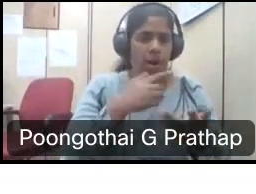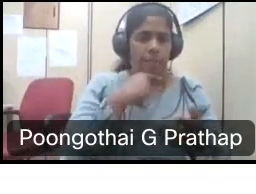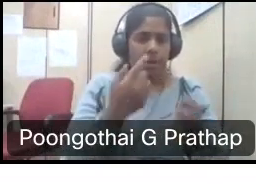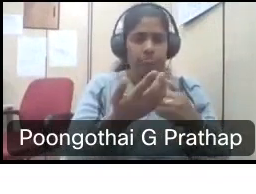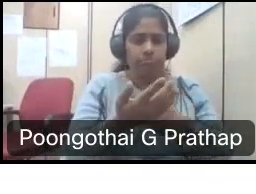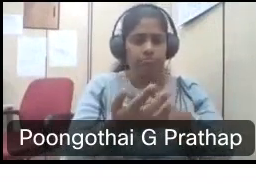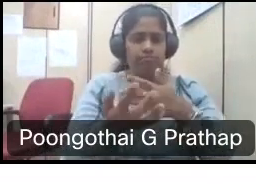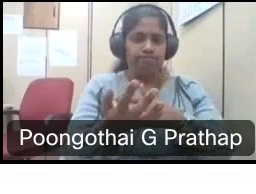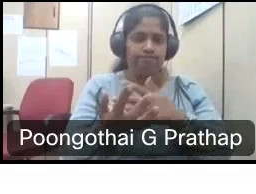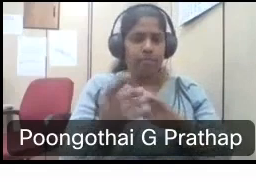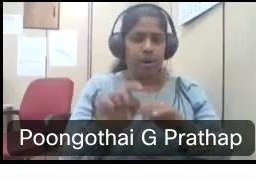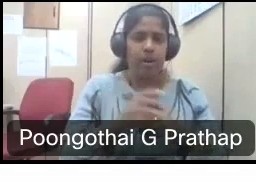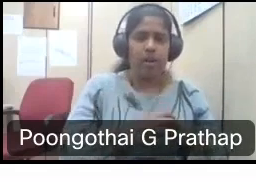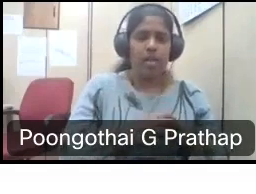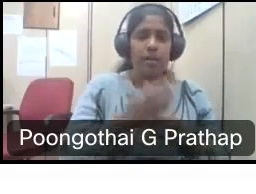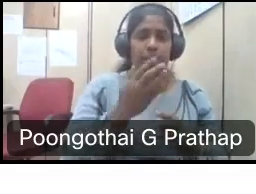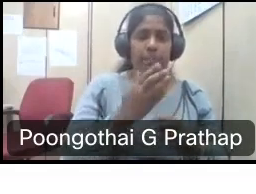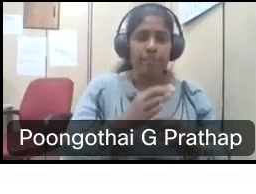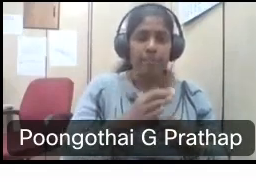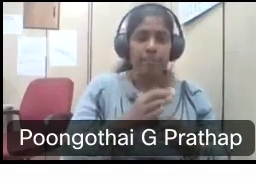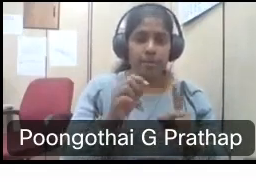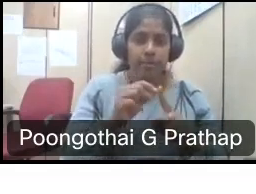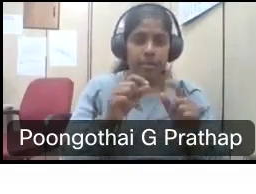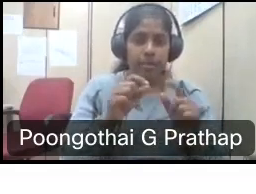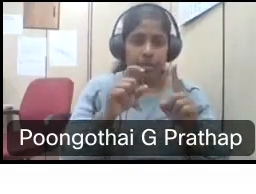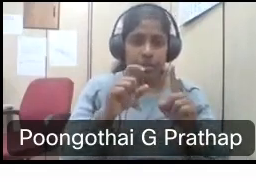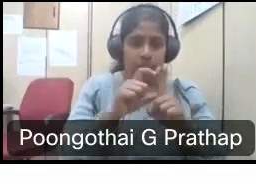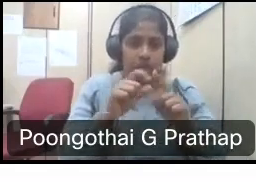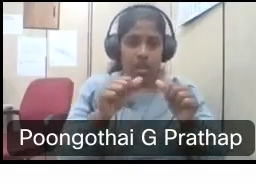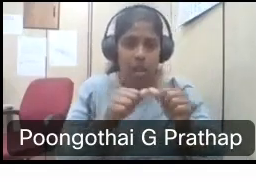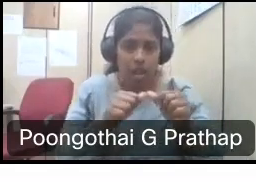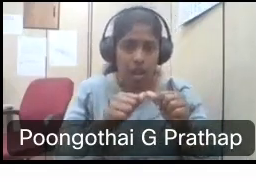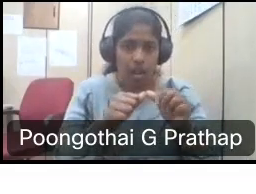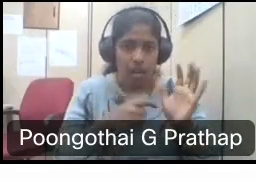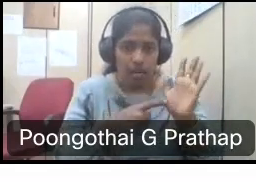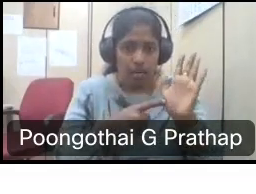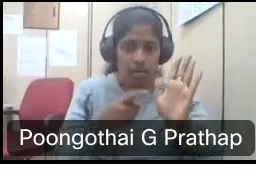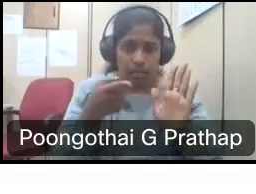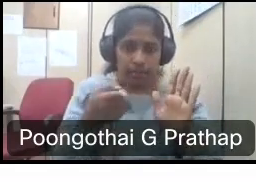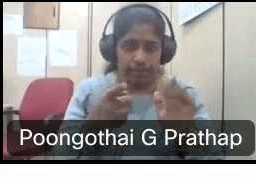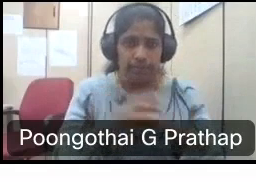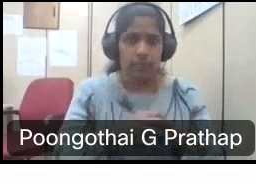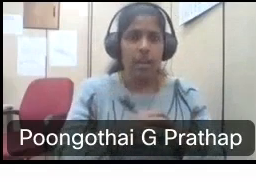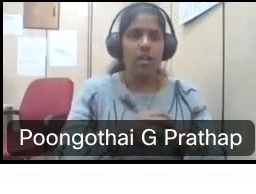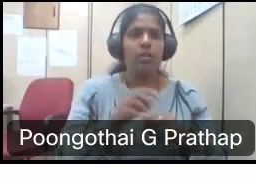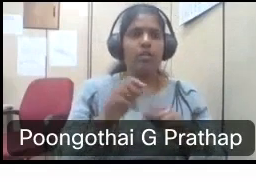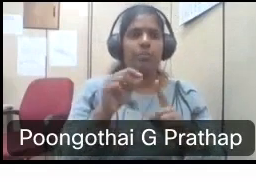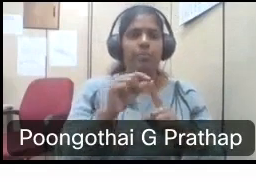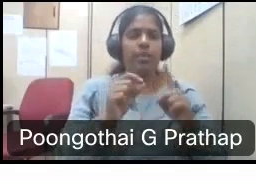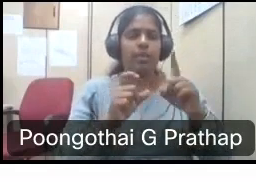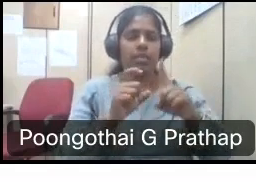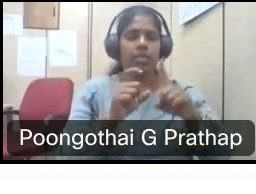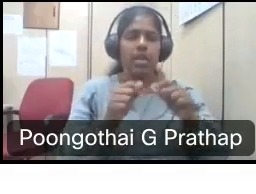these PDA and ASD may persist. And if PDA persists, then you have to go for a